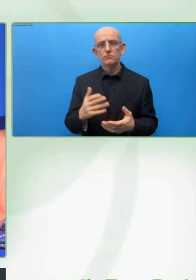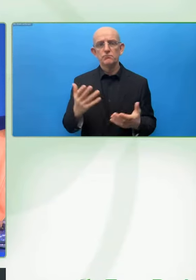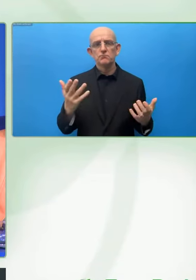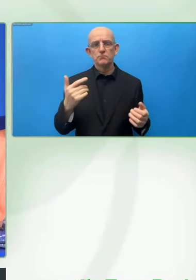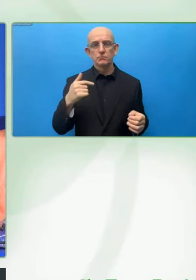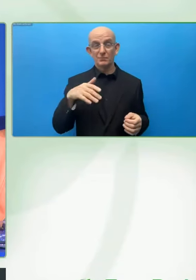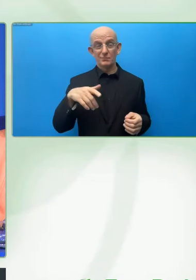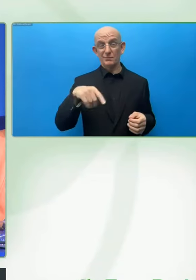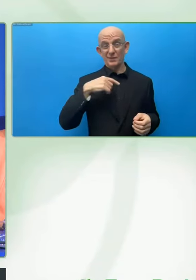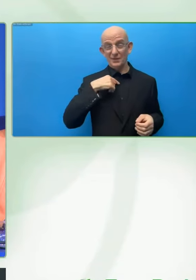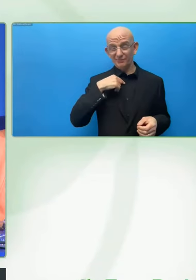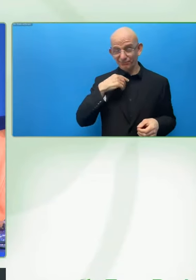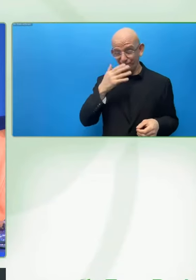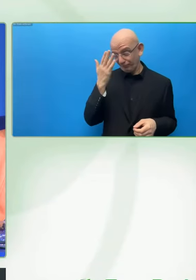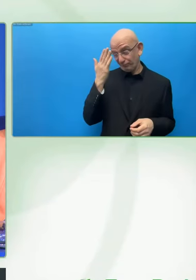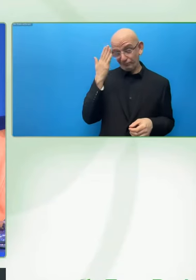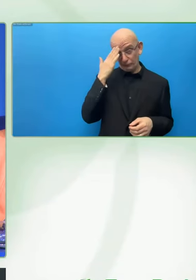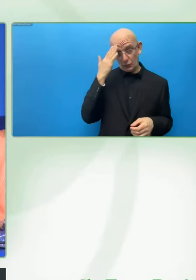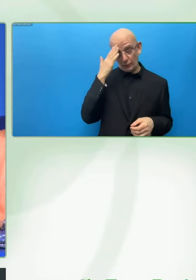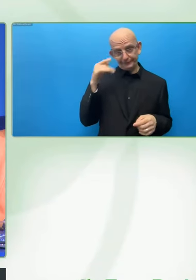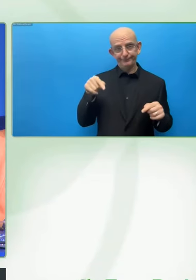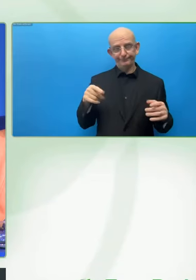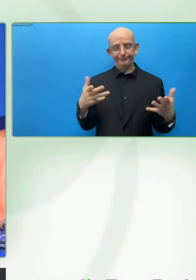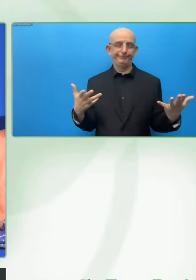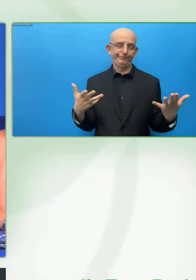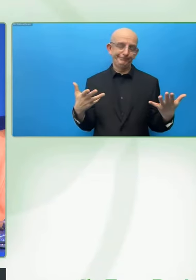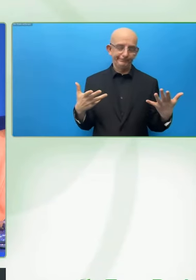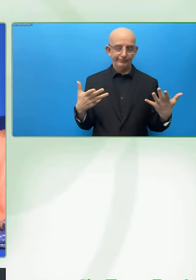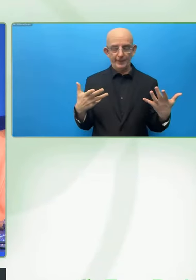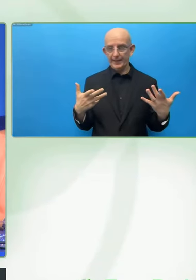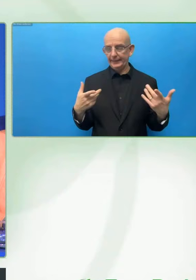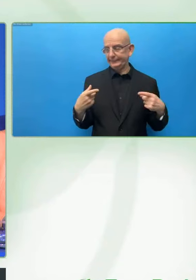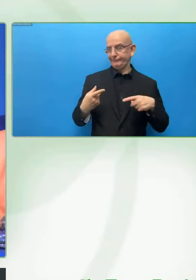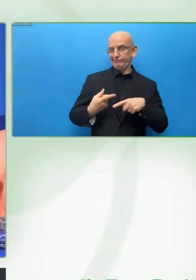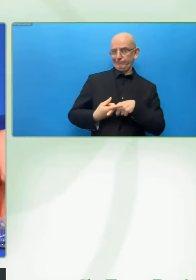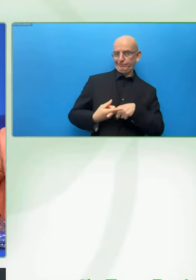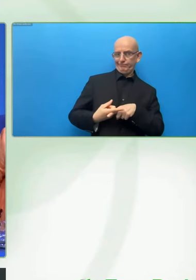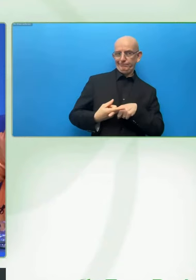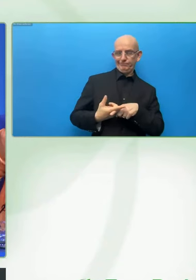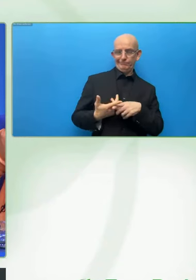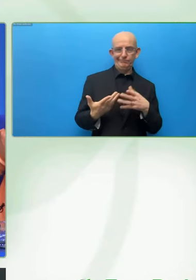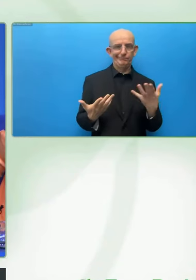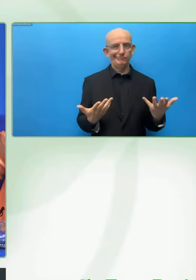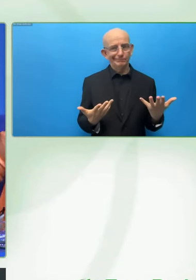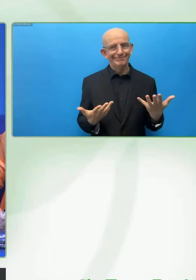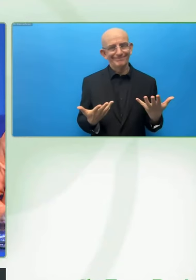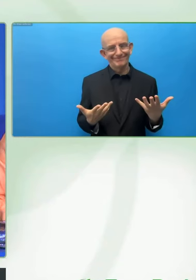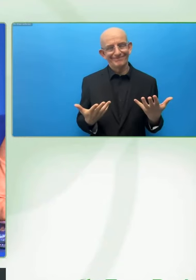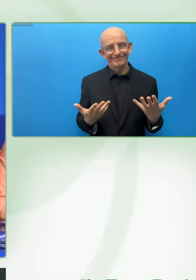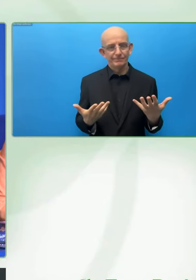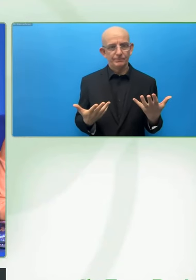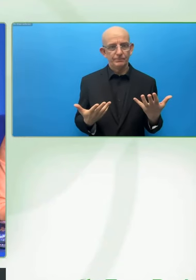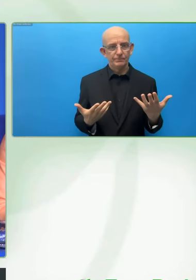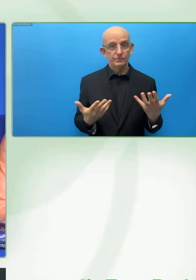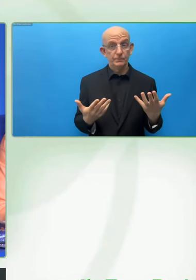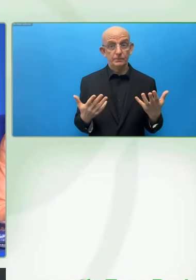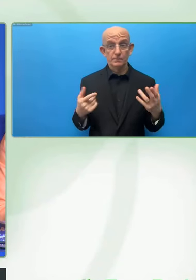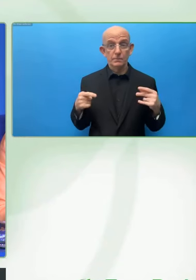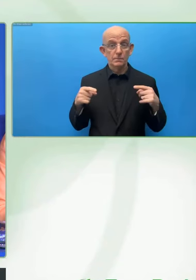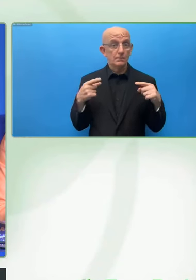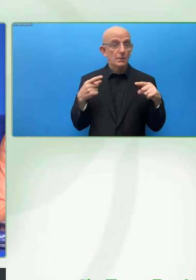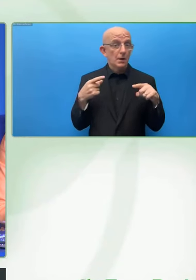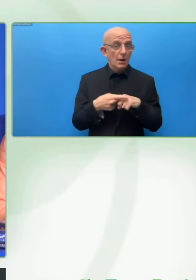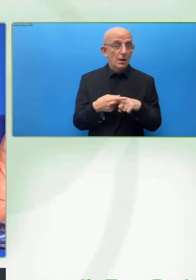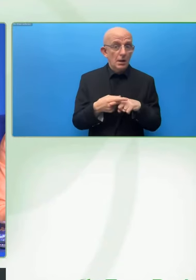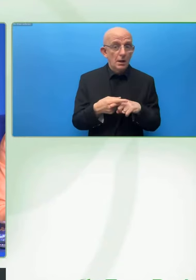a big change of conception when it comes to small entities or even minor,